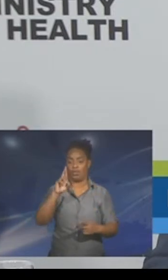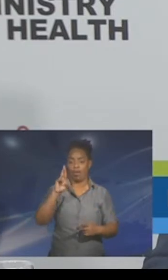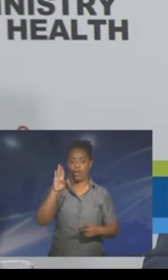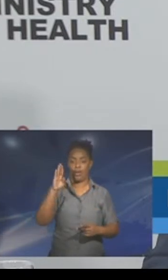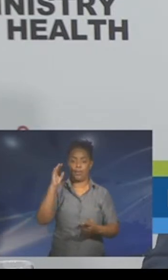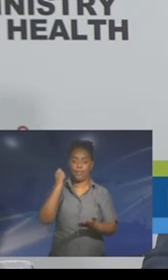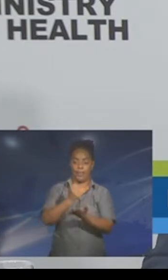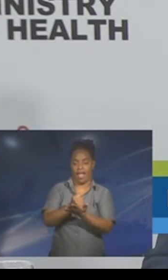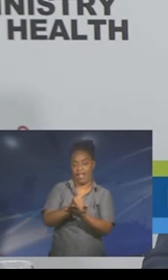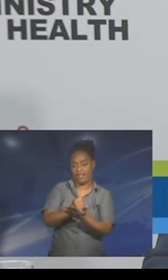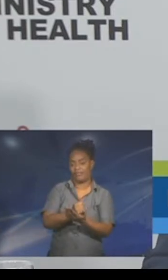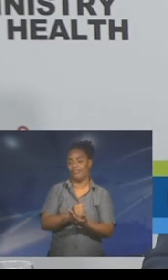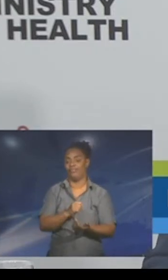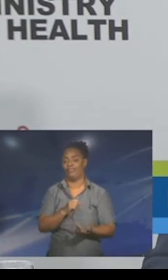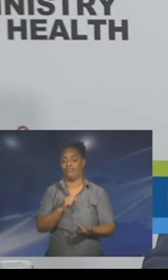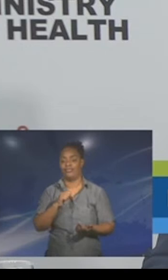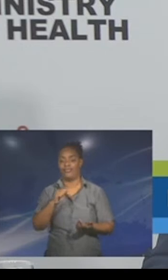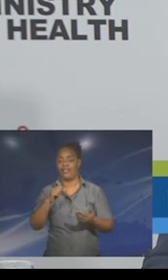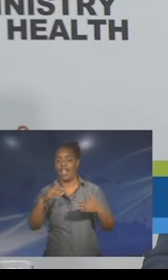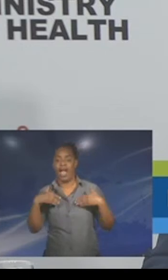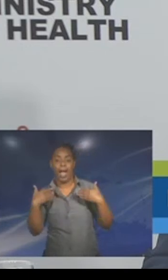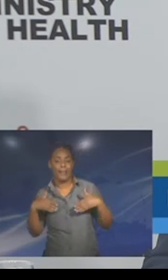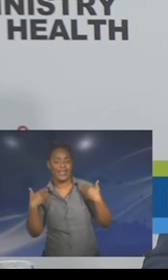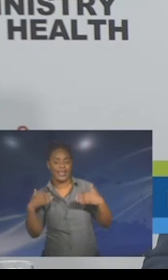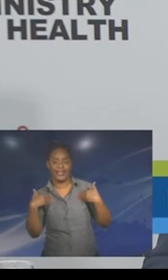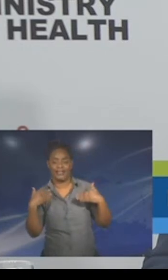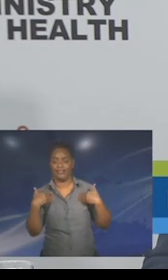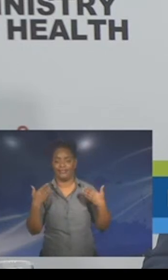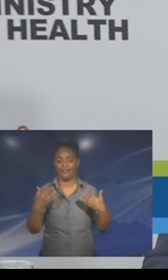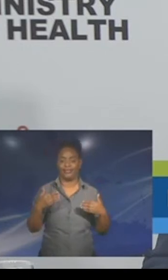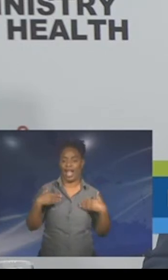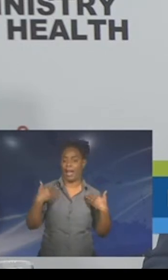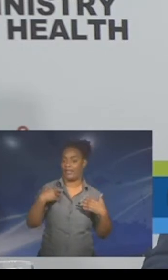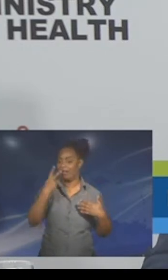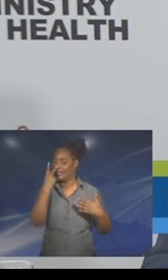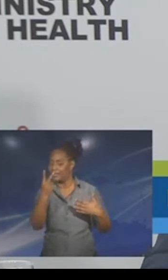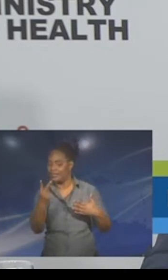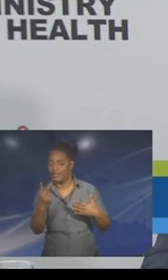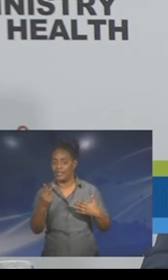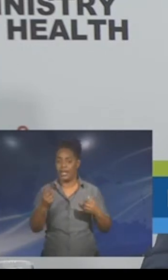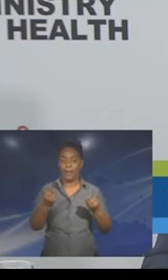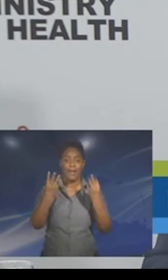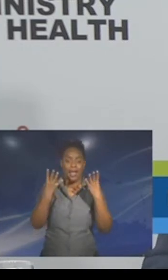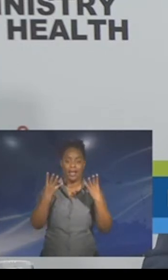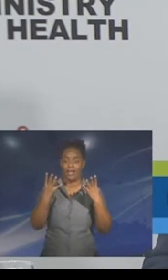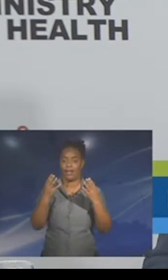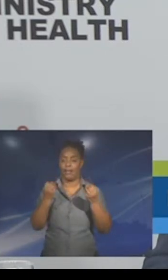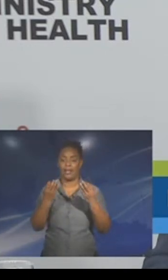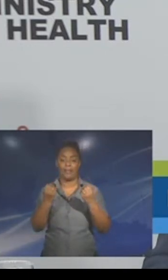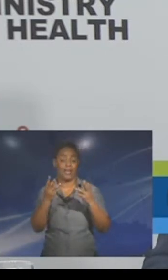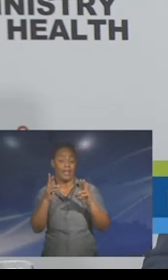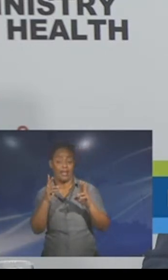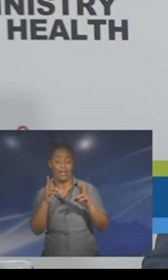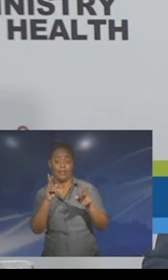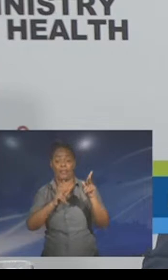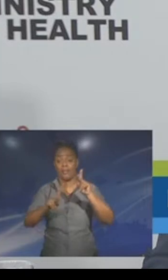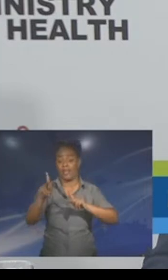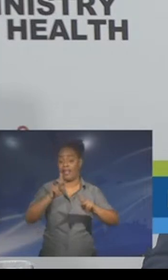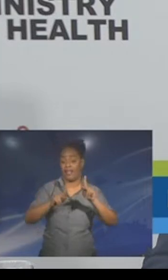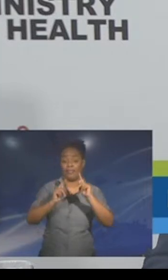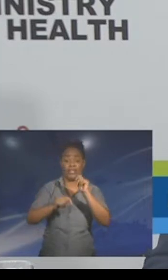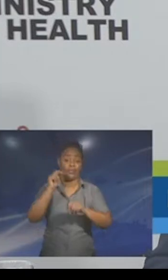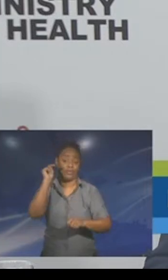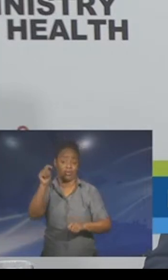see the number of Trinidadians, and I am hoping the same thing is happening in Tobago. The